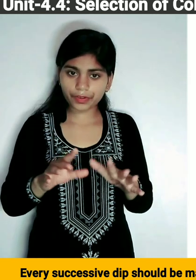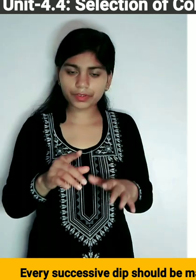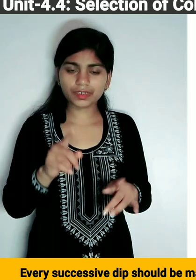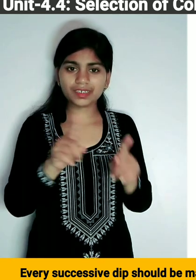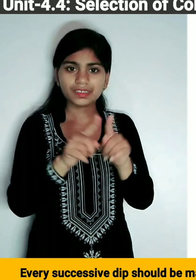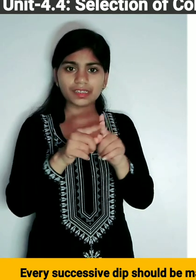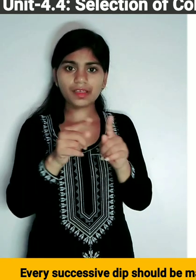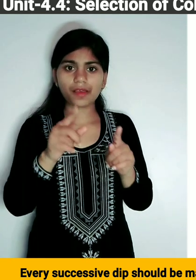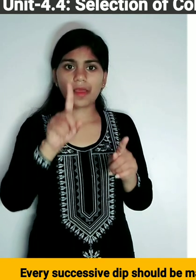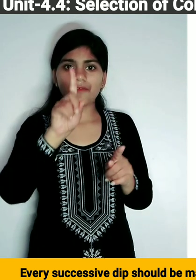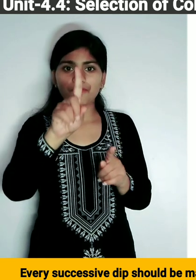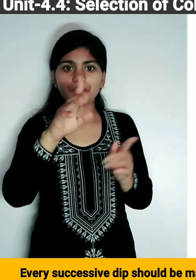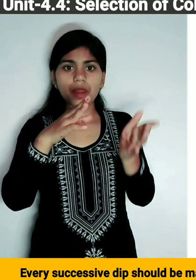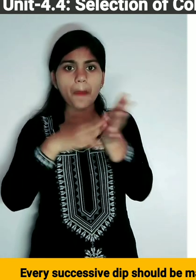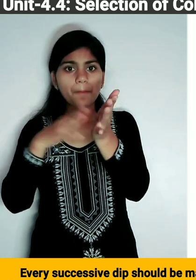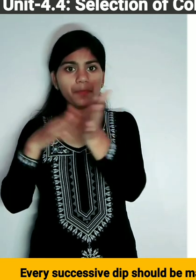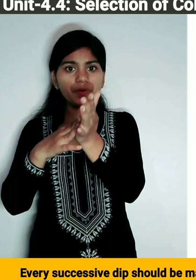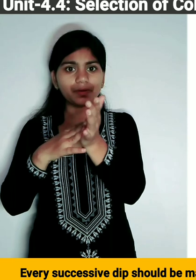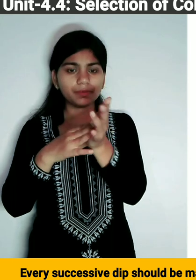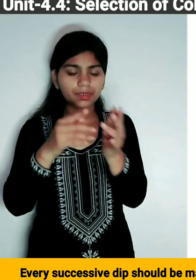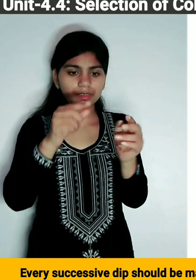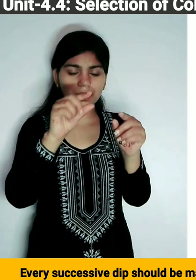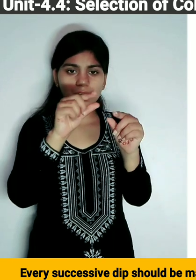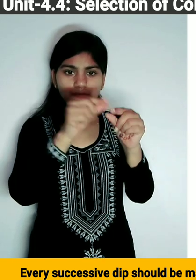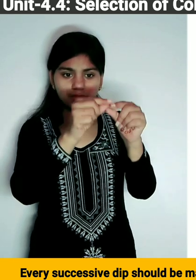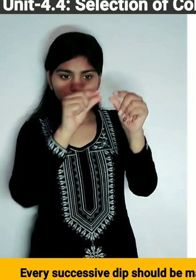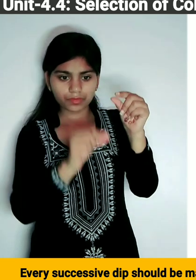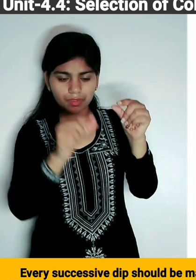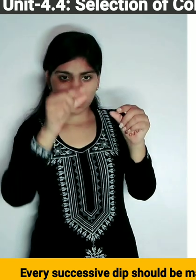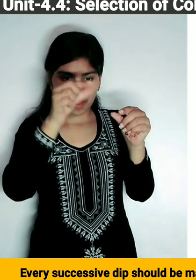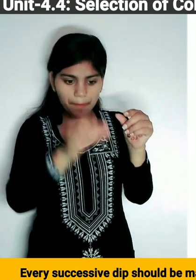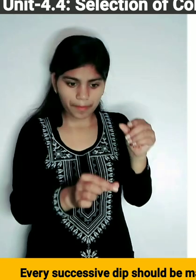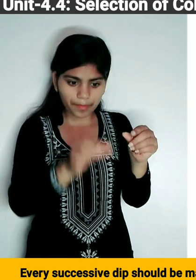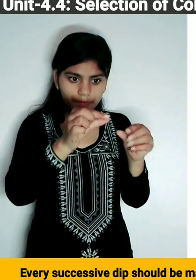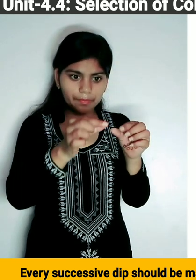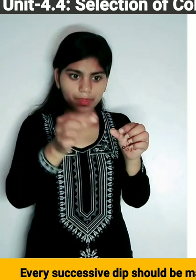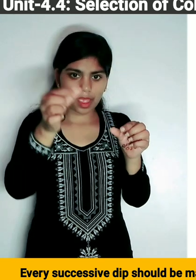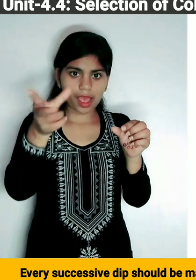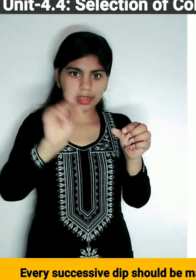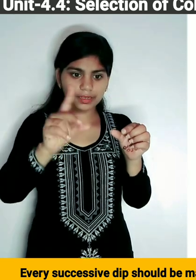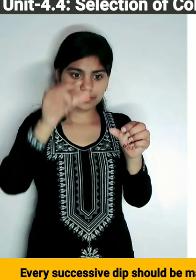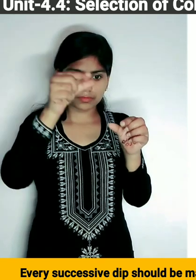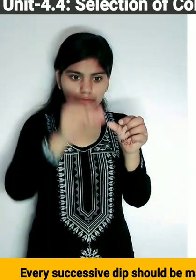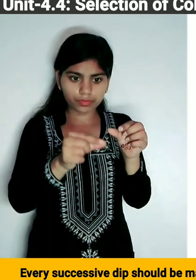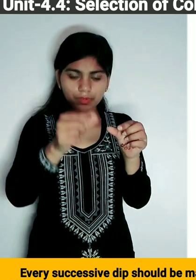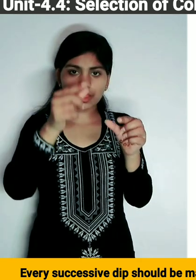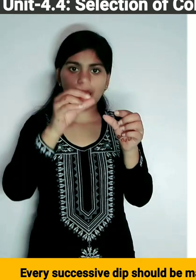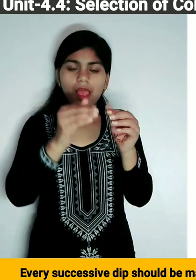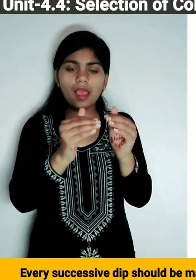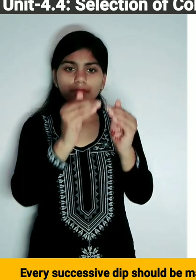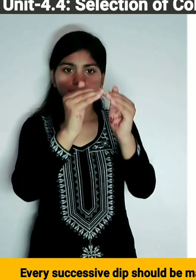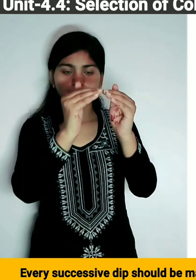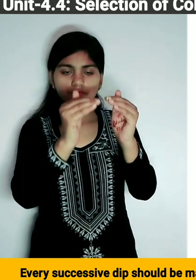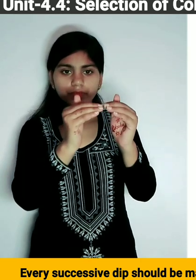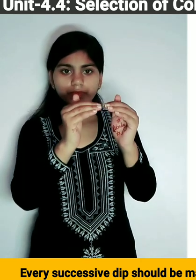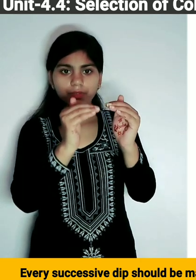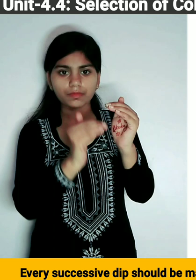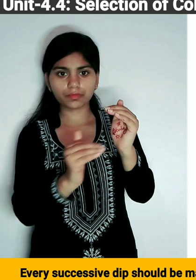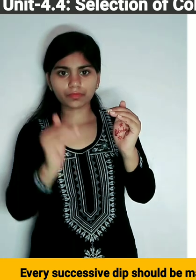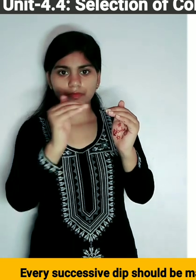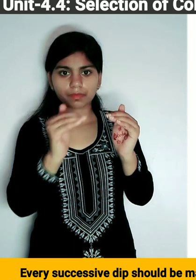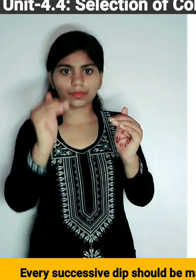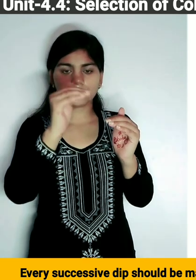1 millimeter lesser than the previous one, so that the prepared cell cup